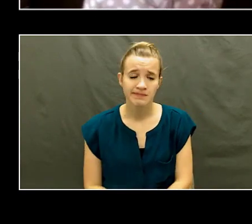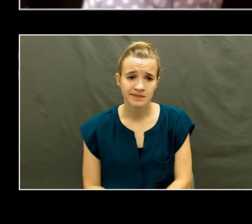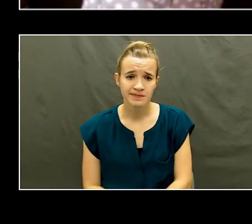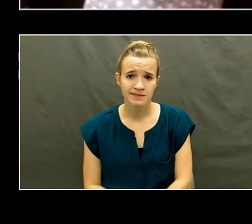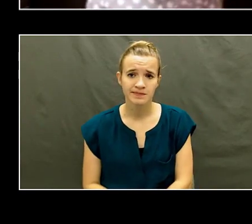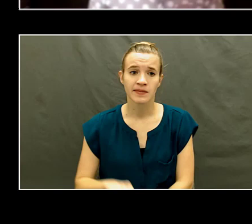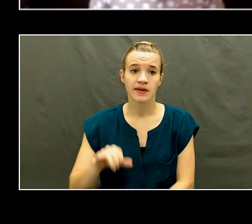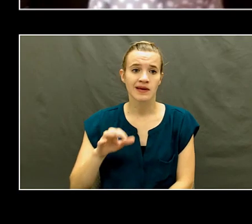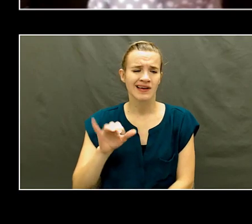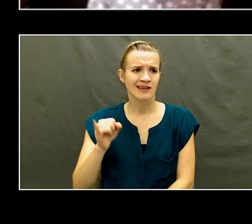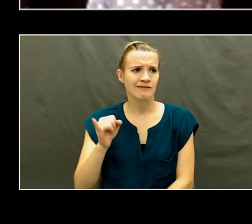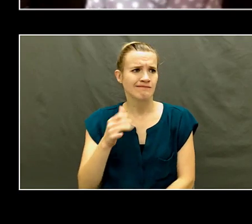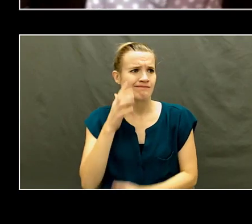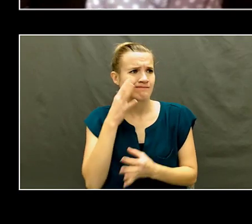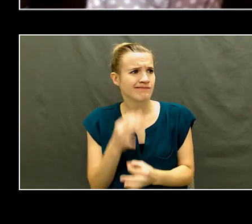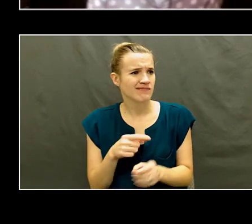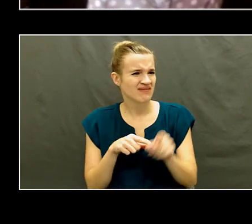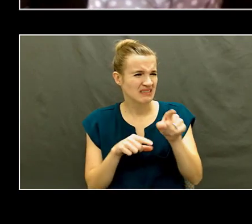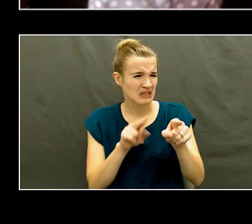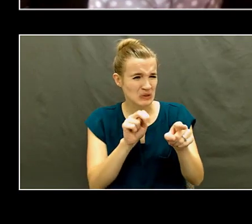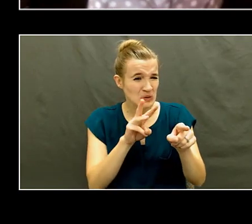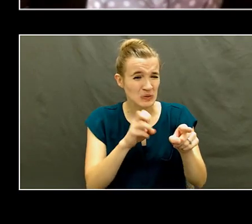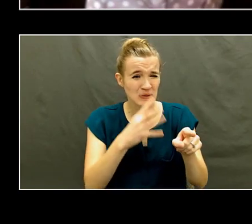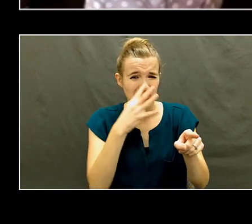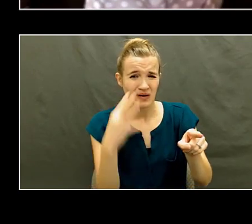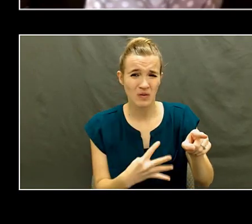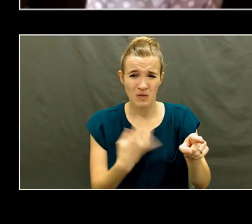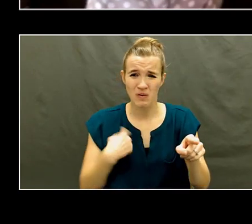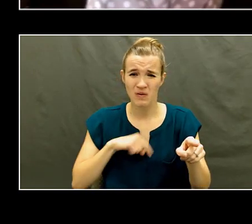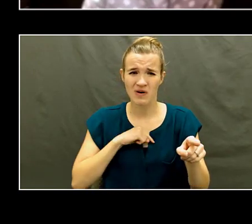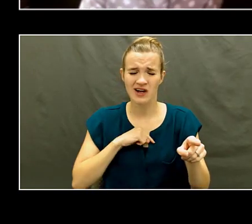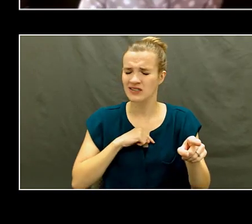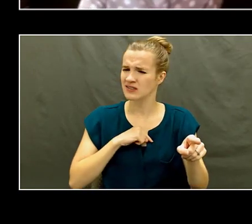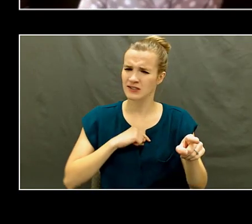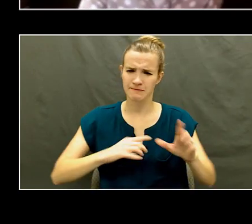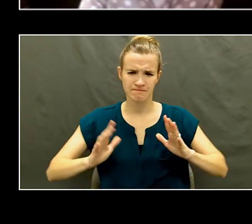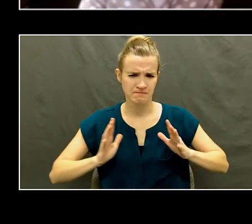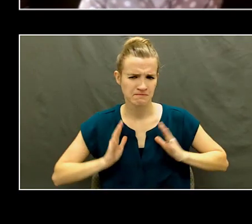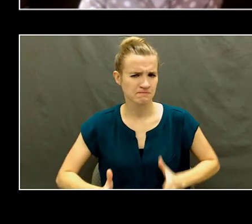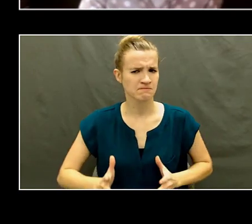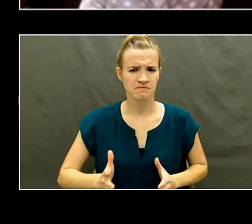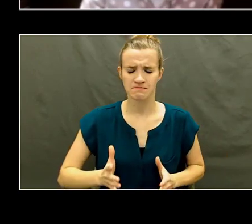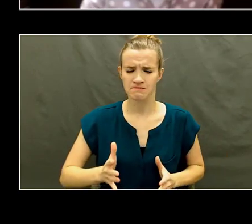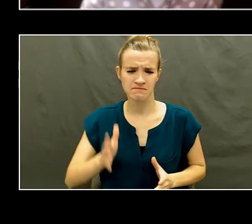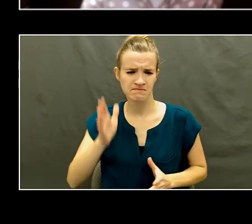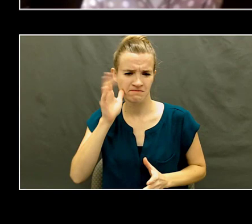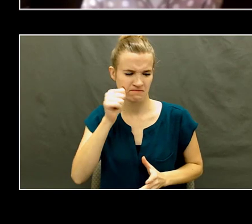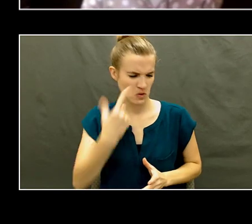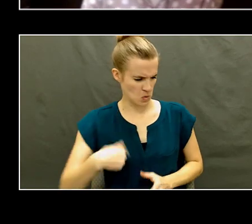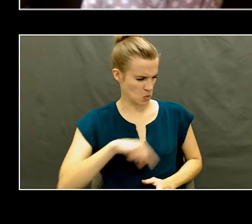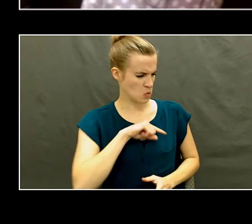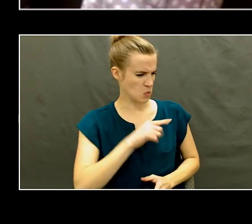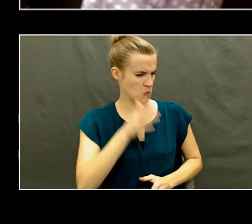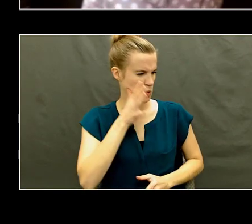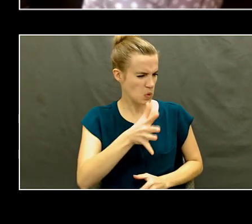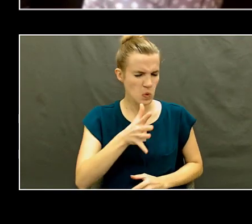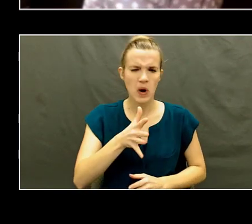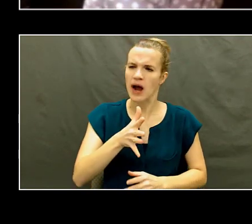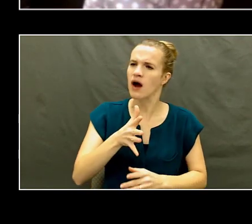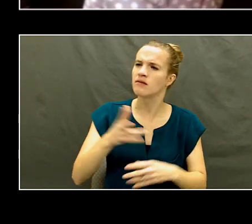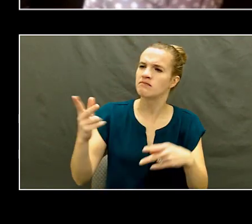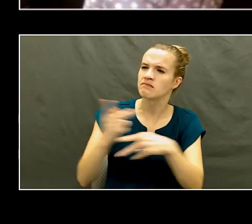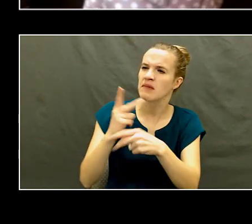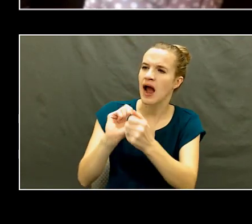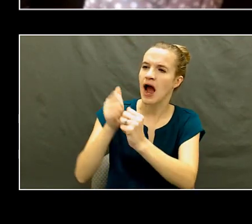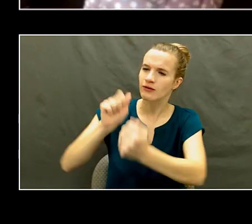Since the news station is ignoring people with disabilities, Jennifer and her friends are determined to find another way to make Congress hear